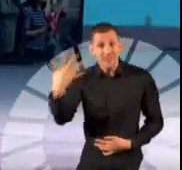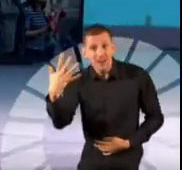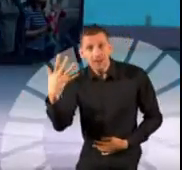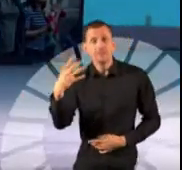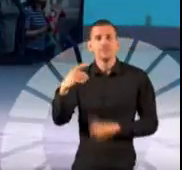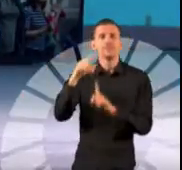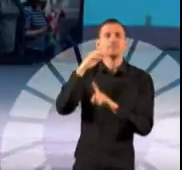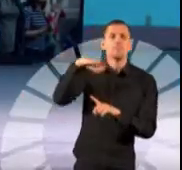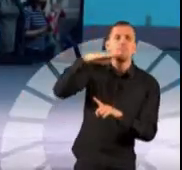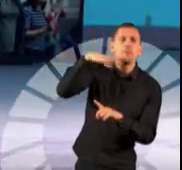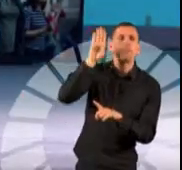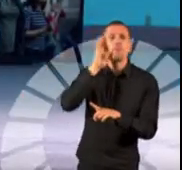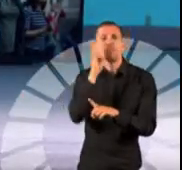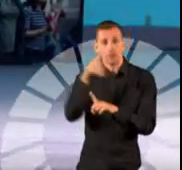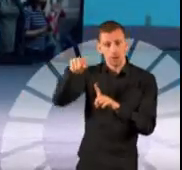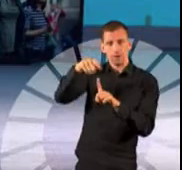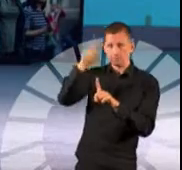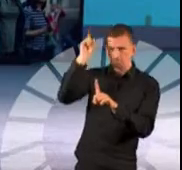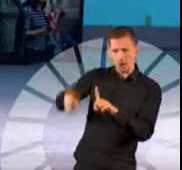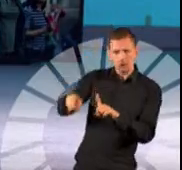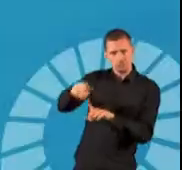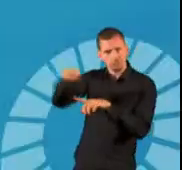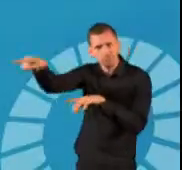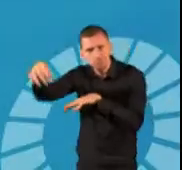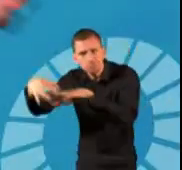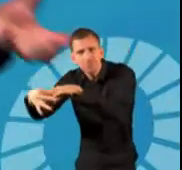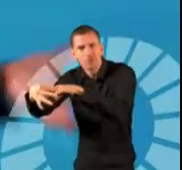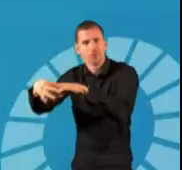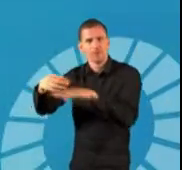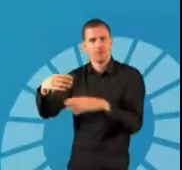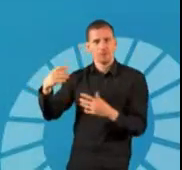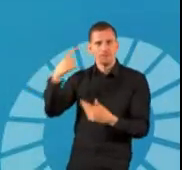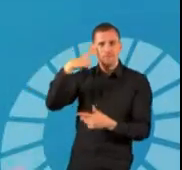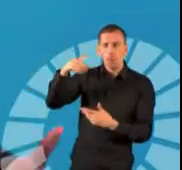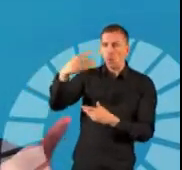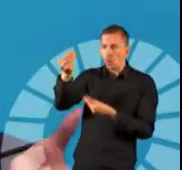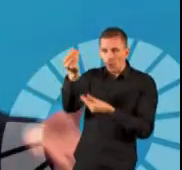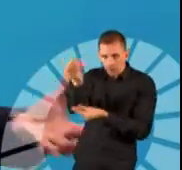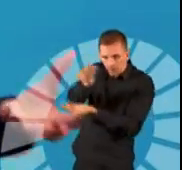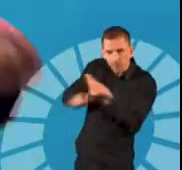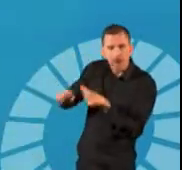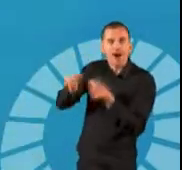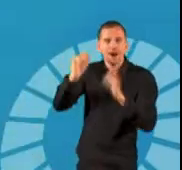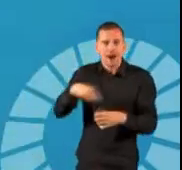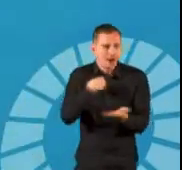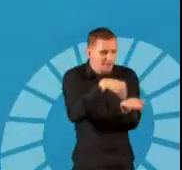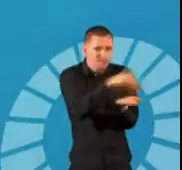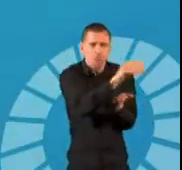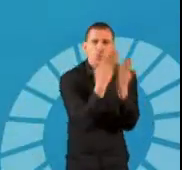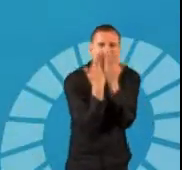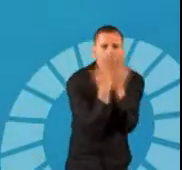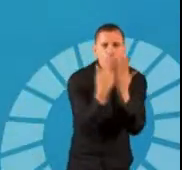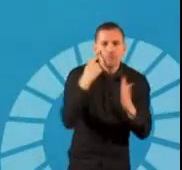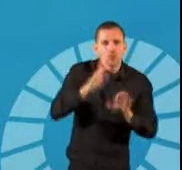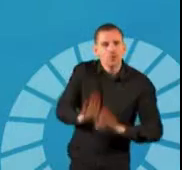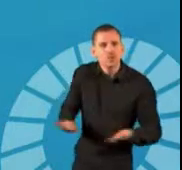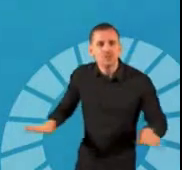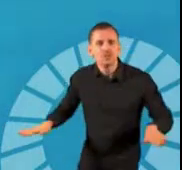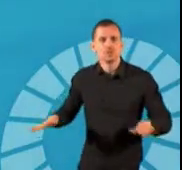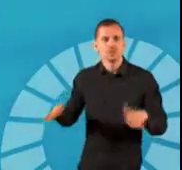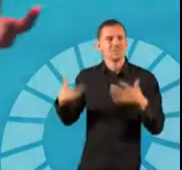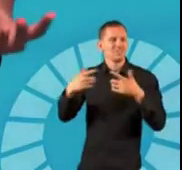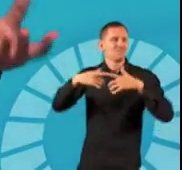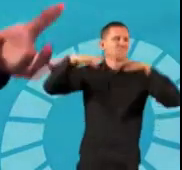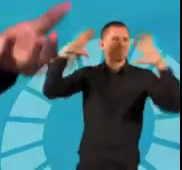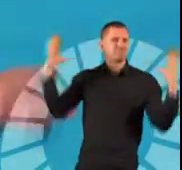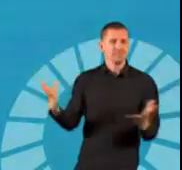after all, is the one who has to carry off the legacy of the family, right? The brother is the one who has to take over the